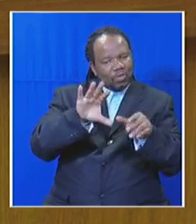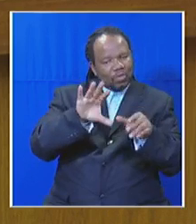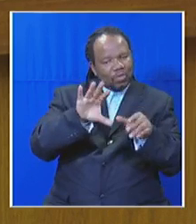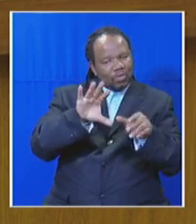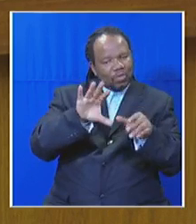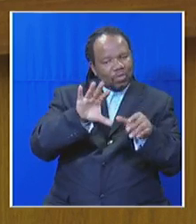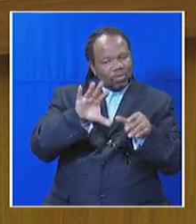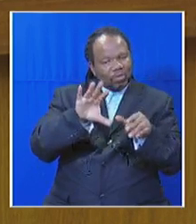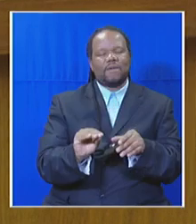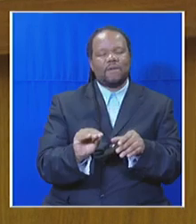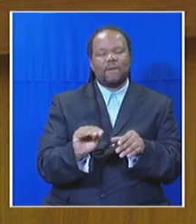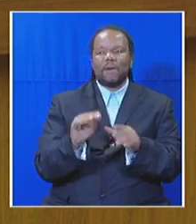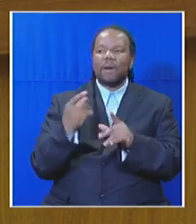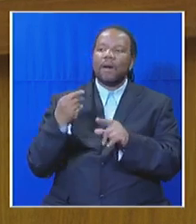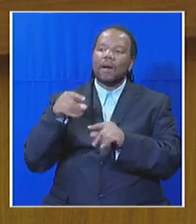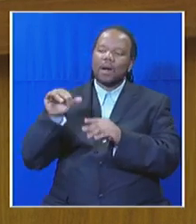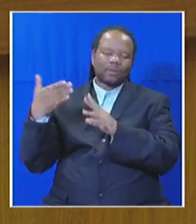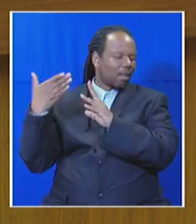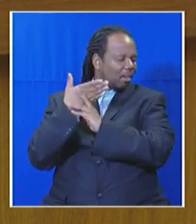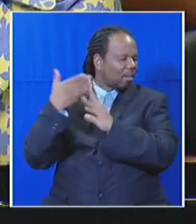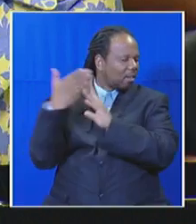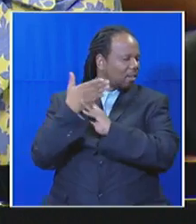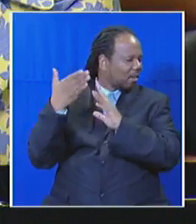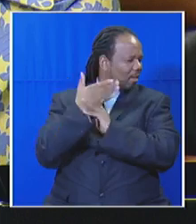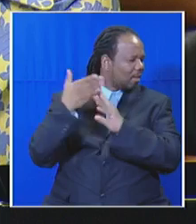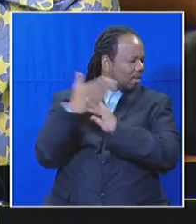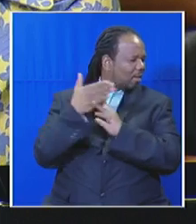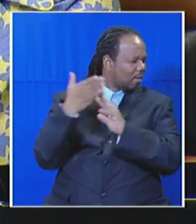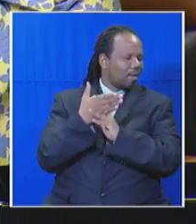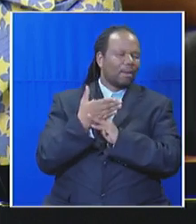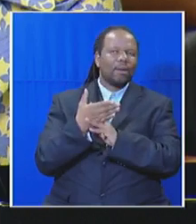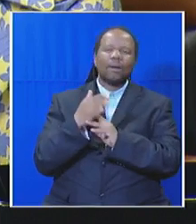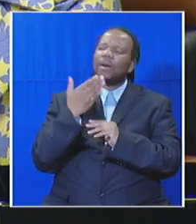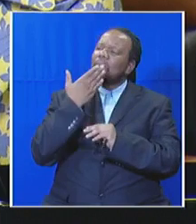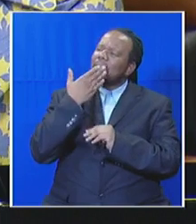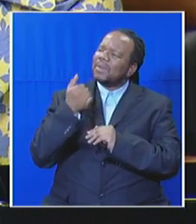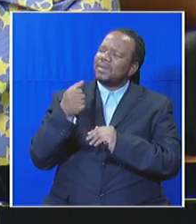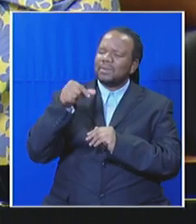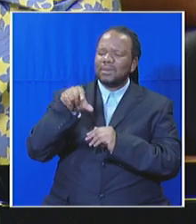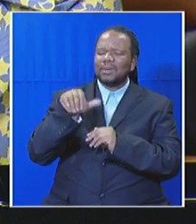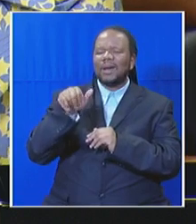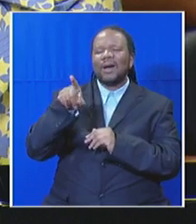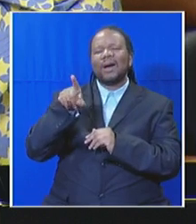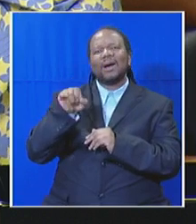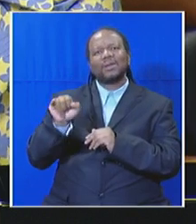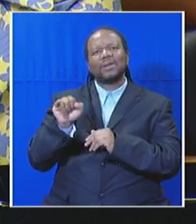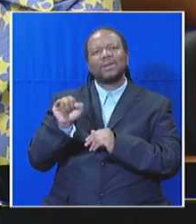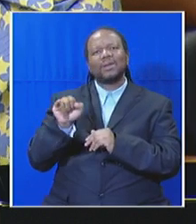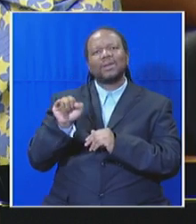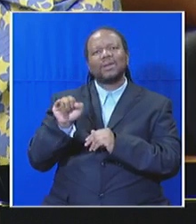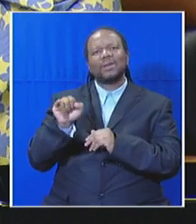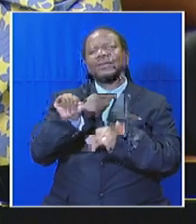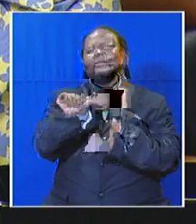of order, the discussion that Honorable would have Gadi, gone please on in this don't Parliament. interrupt in the middle of a So statement. that is my answer